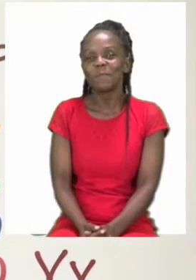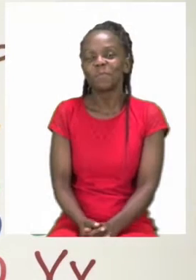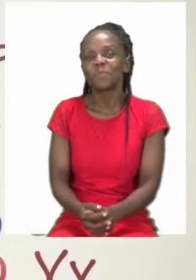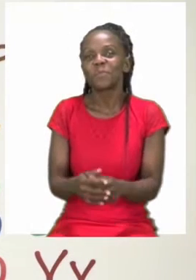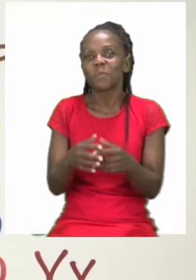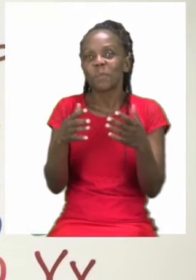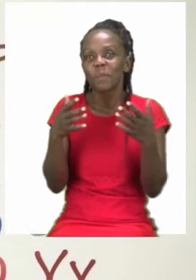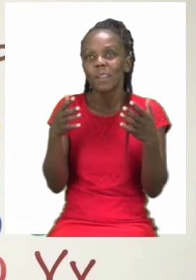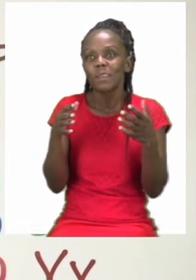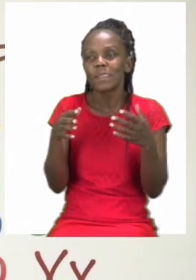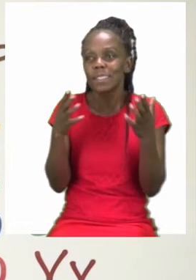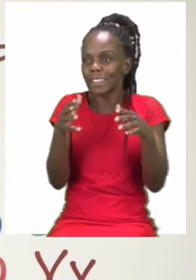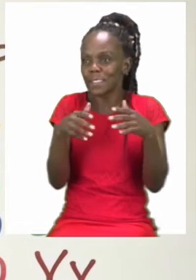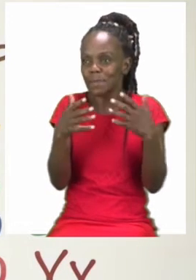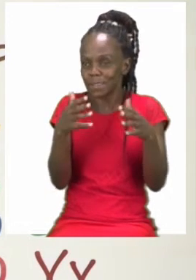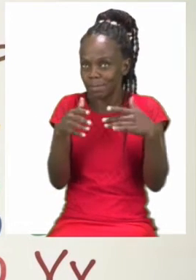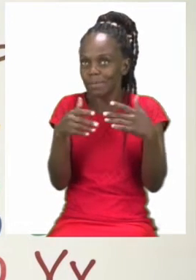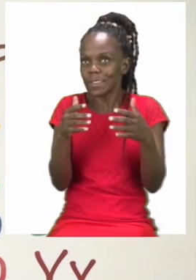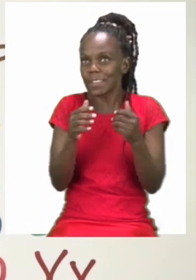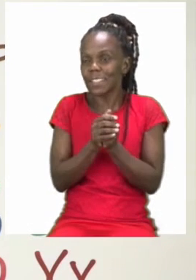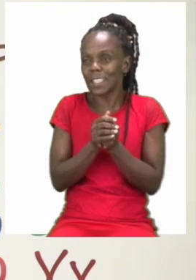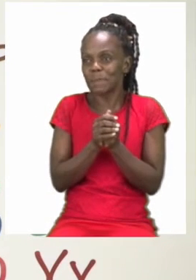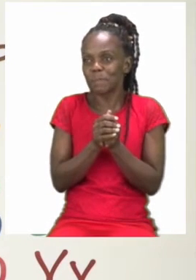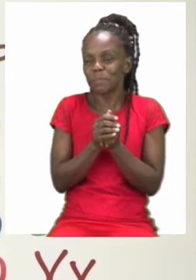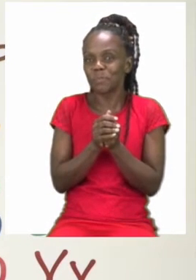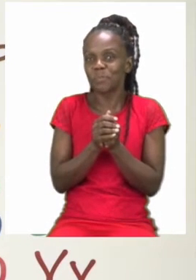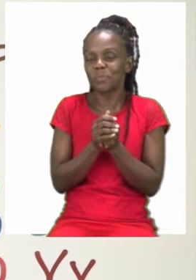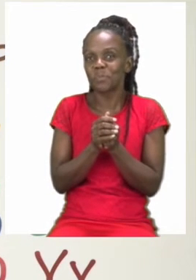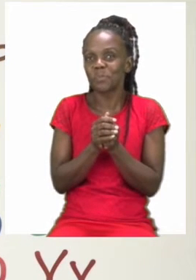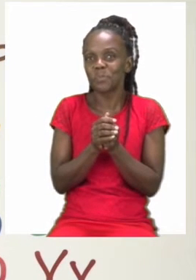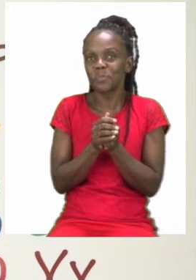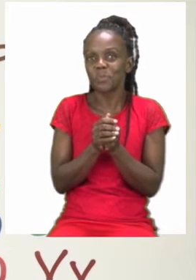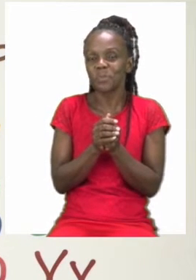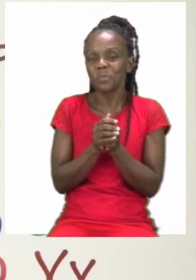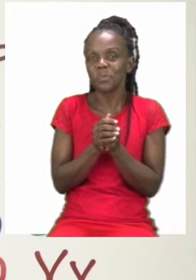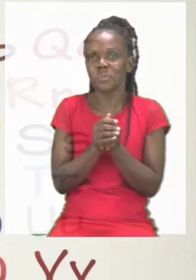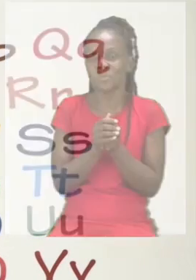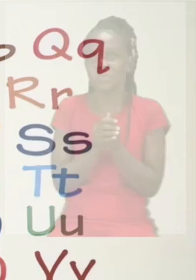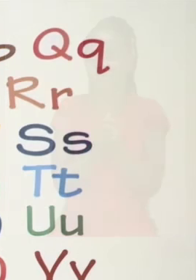Now come to the end of our lesson, and